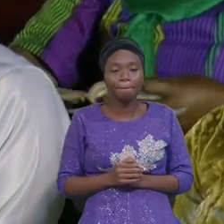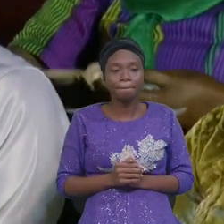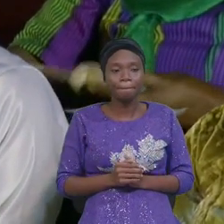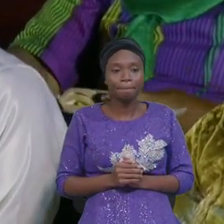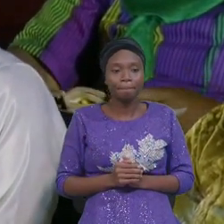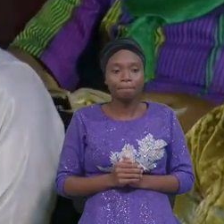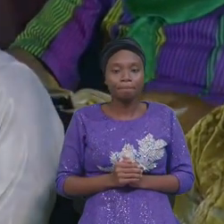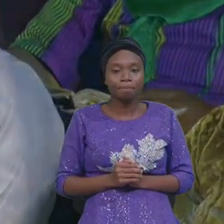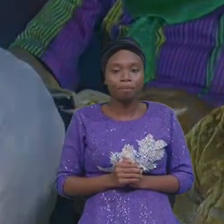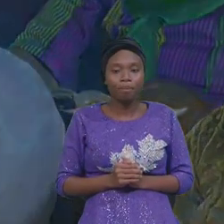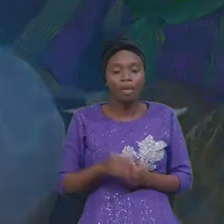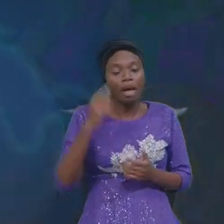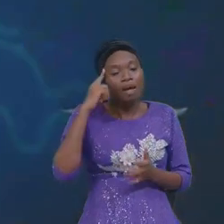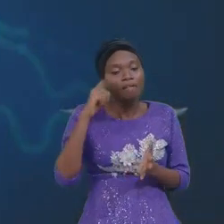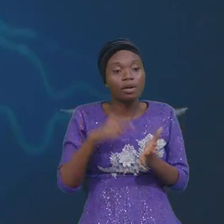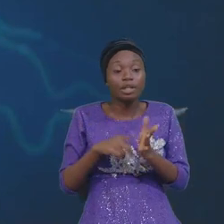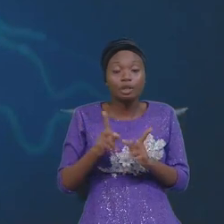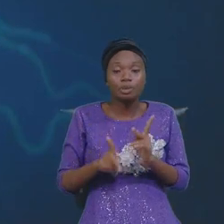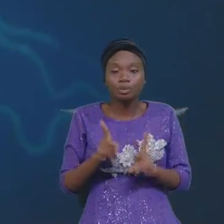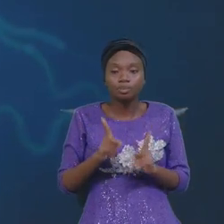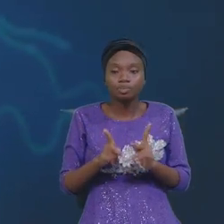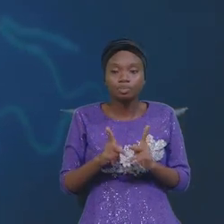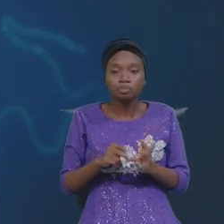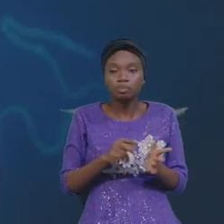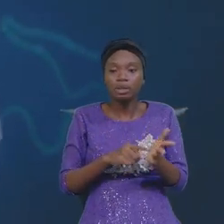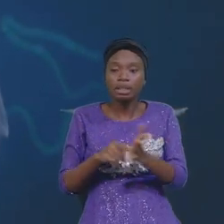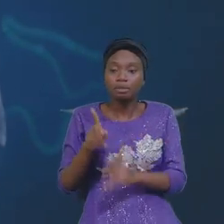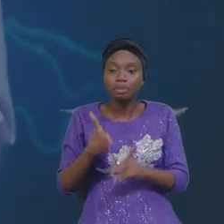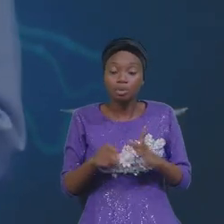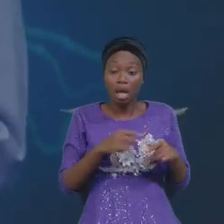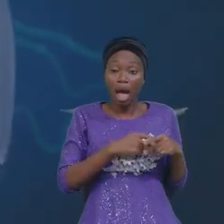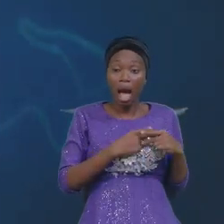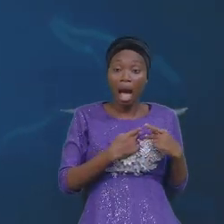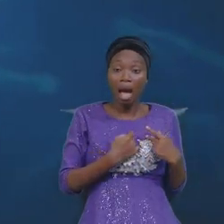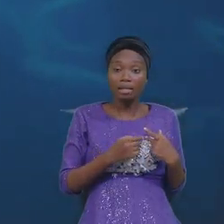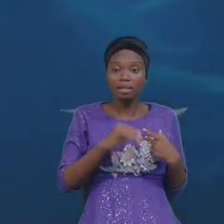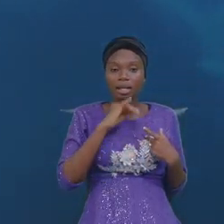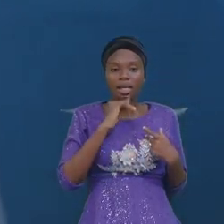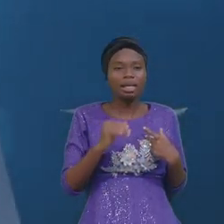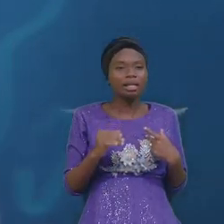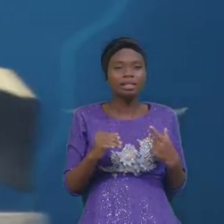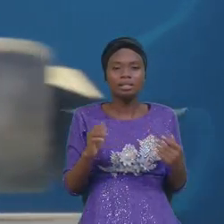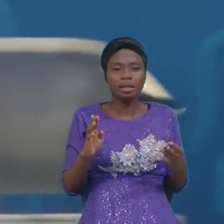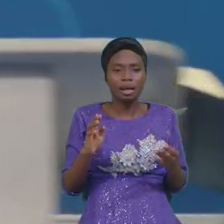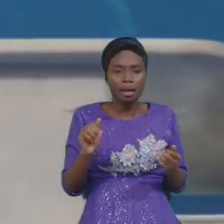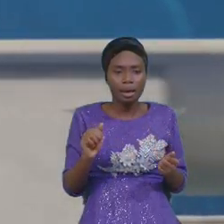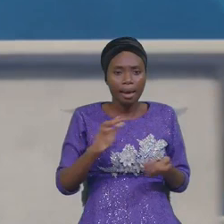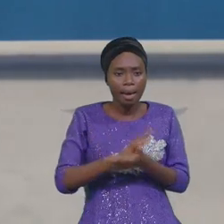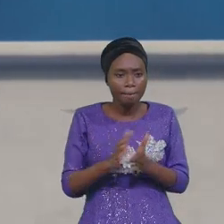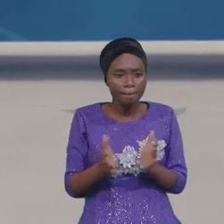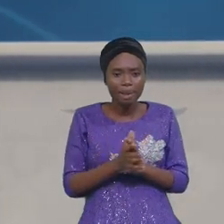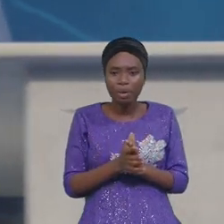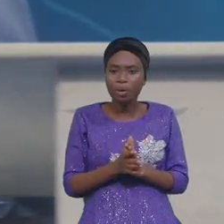15. For these people, these people's heart is waxed gross. When somebody